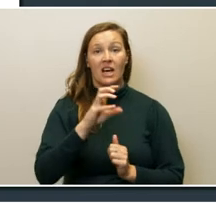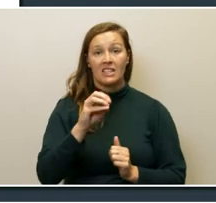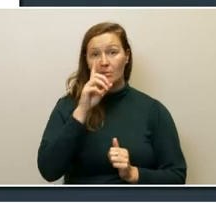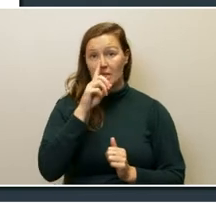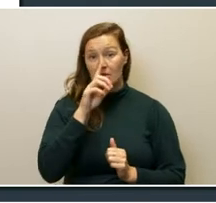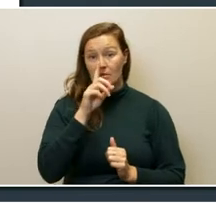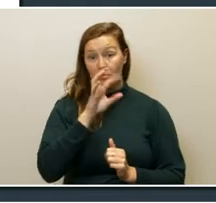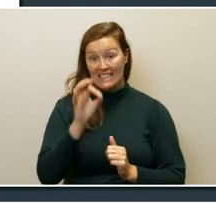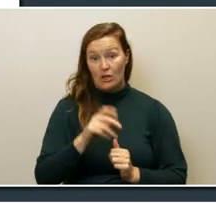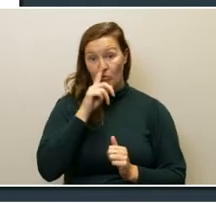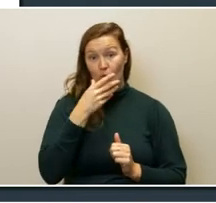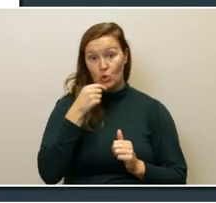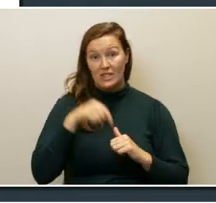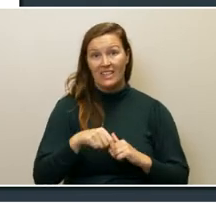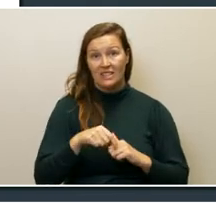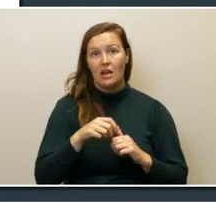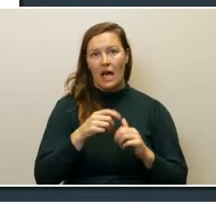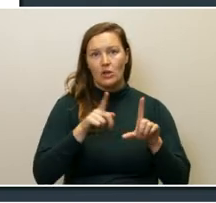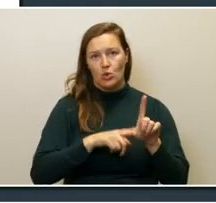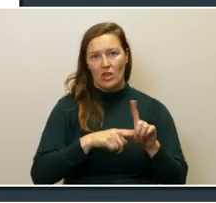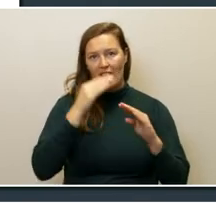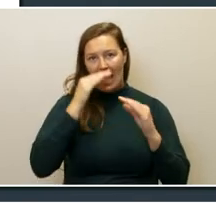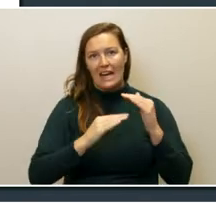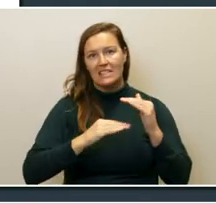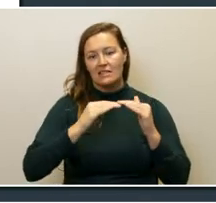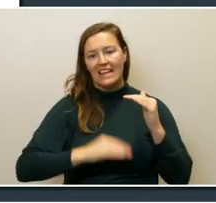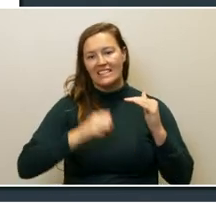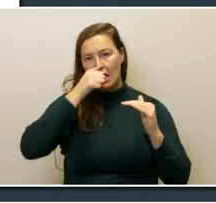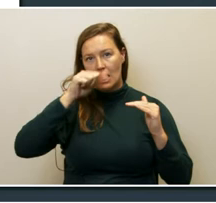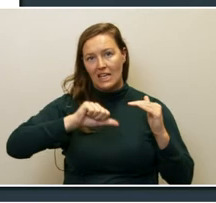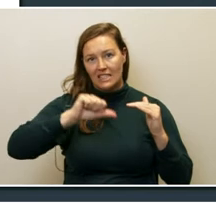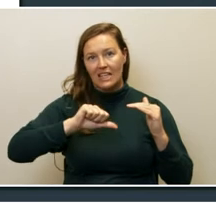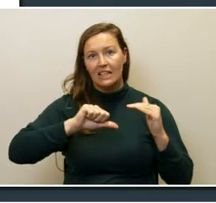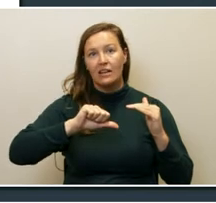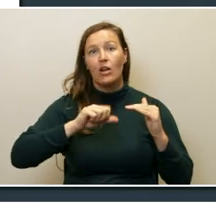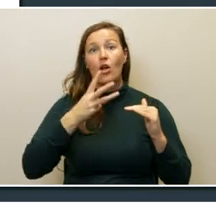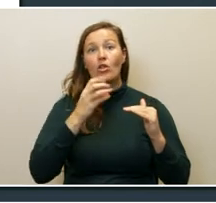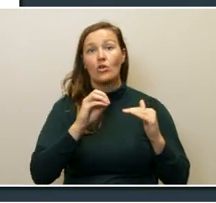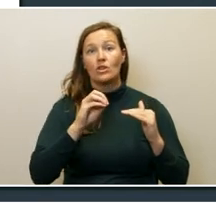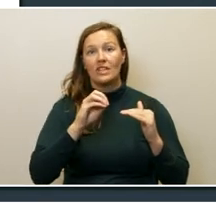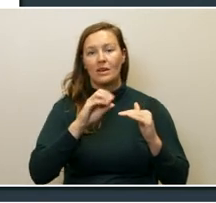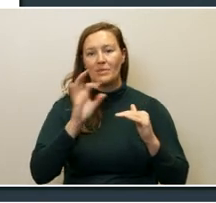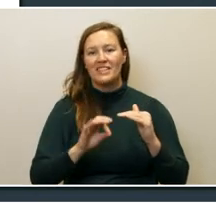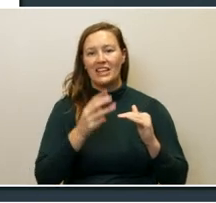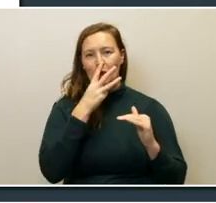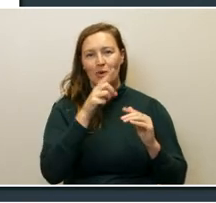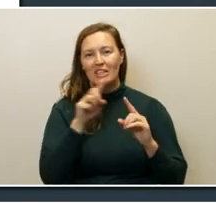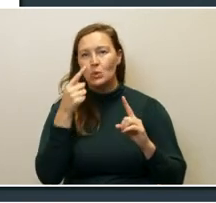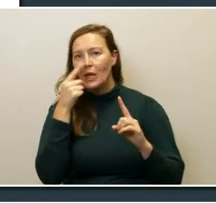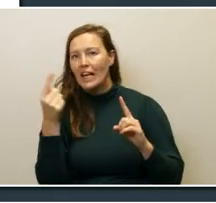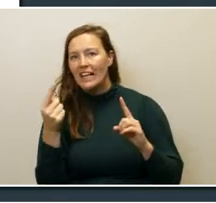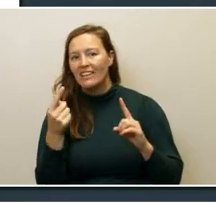are youth under age of 19. 30% are under, or from 3 to 11. We don't have